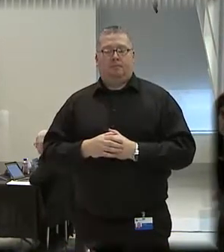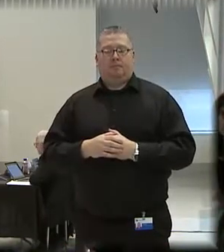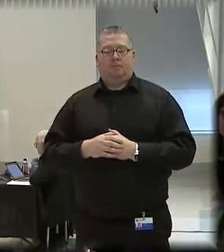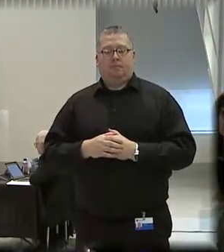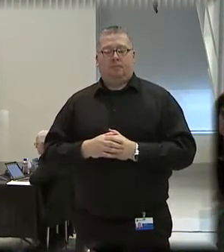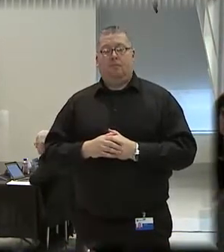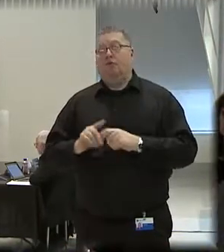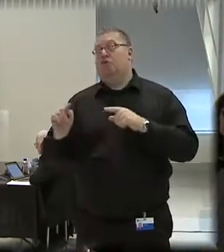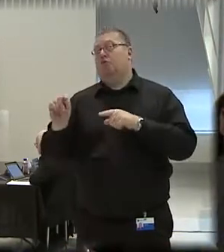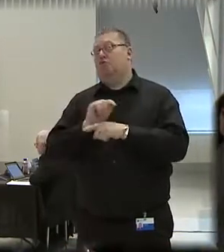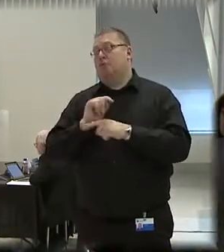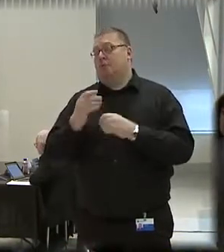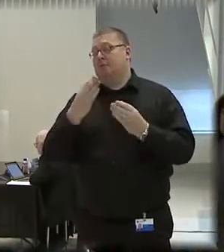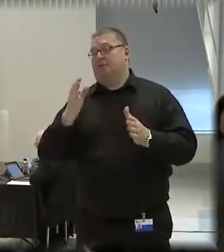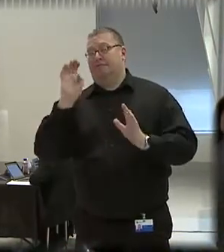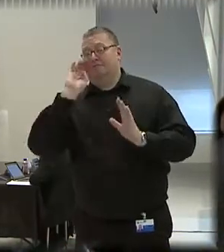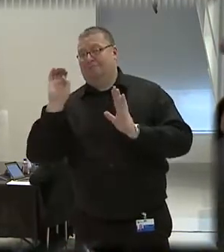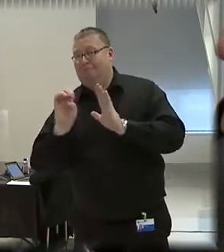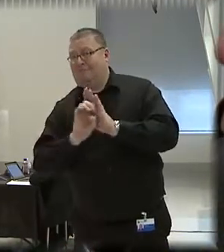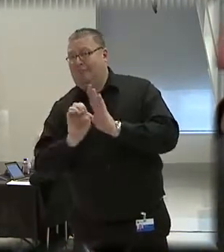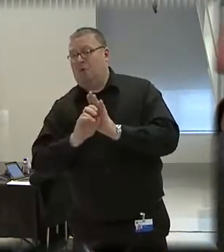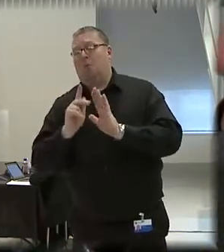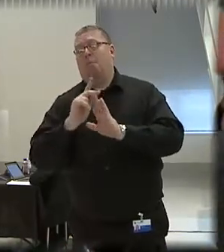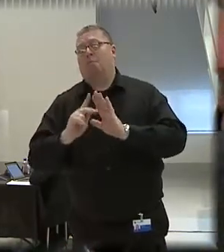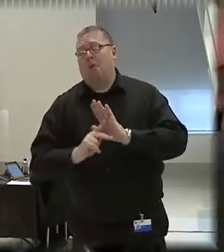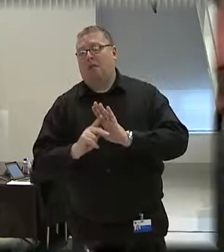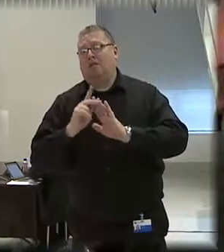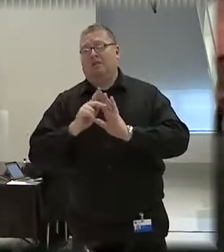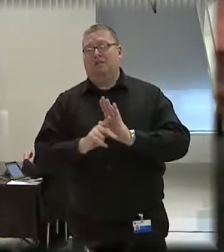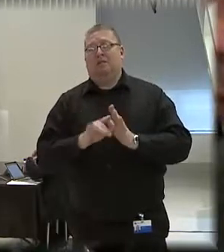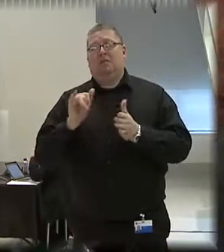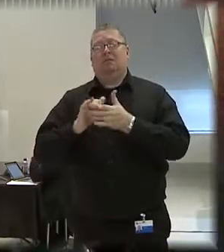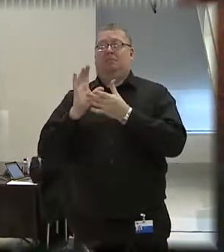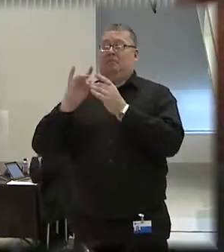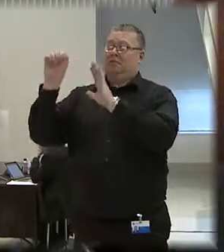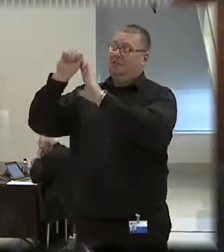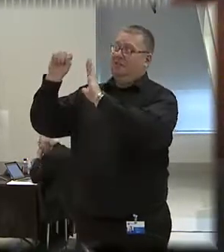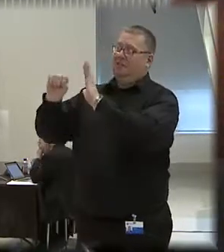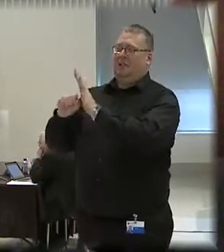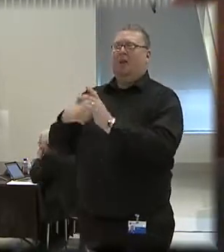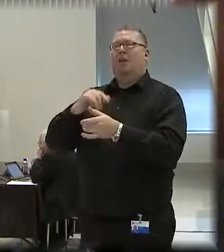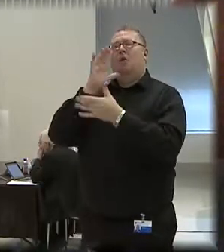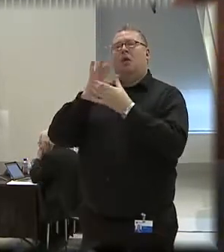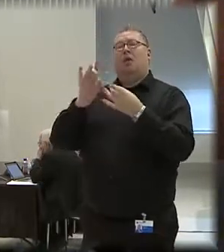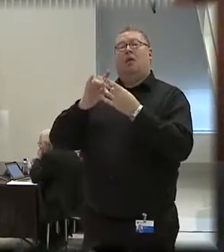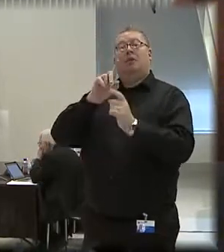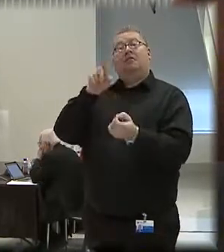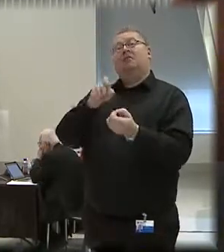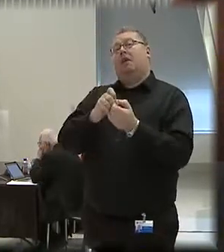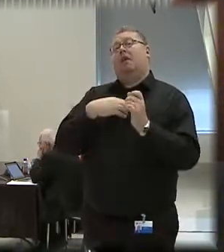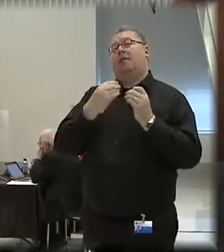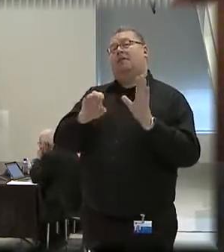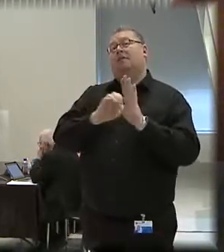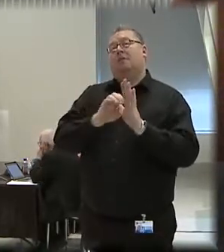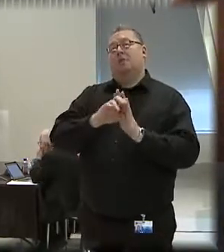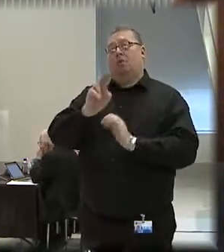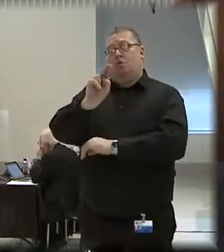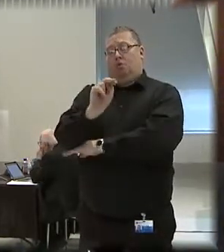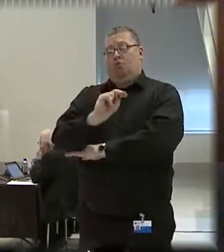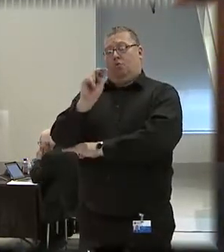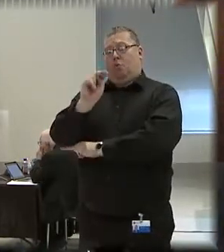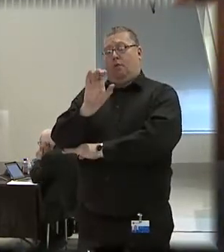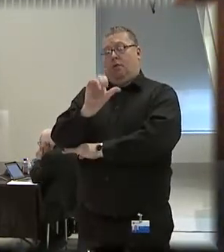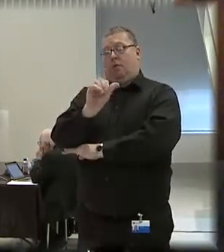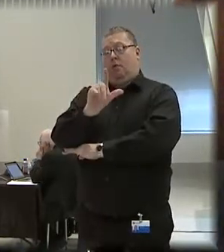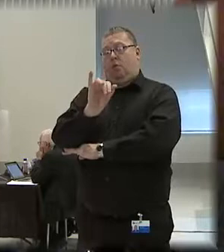Training such as, or policies that certain states have, and I'll speak specifically to North Carolina, something called a stun strike,